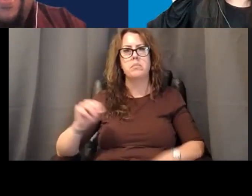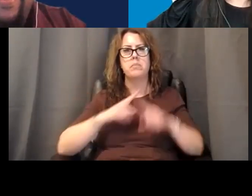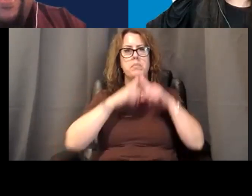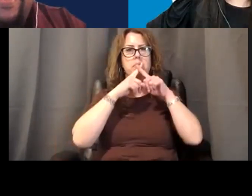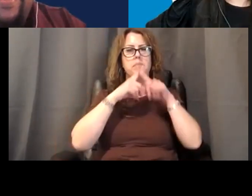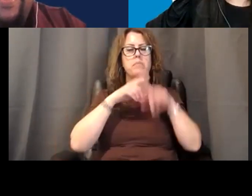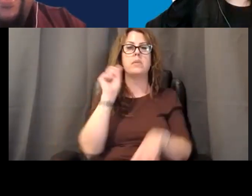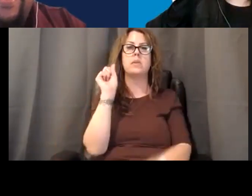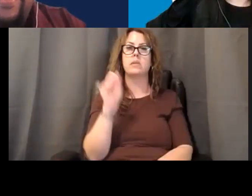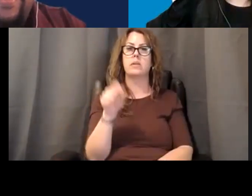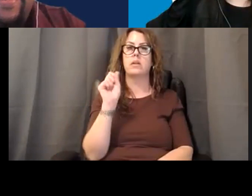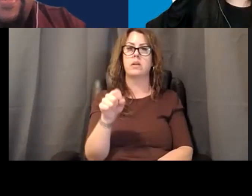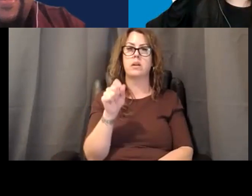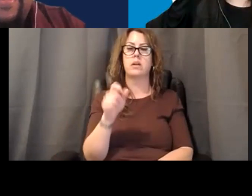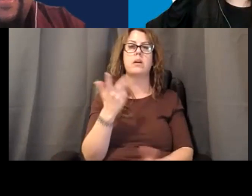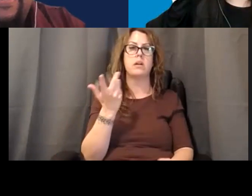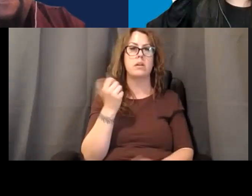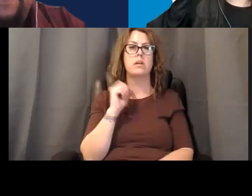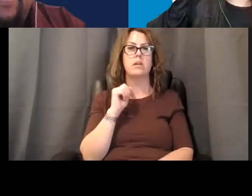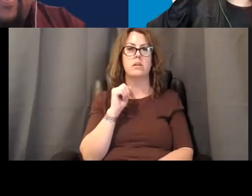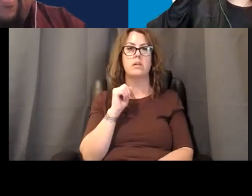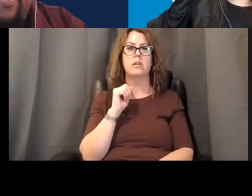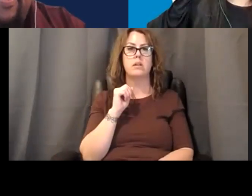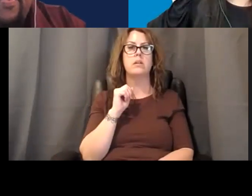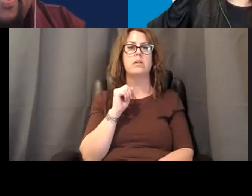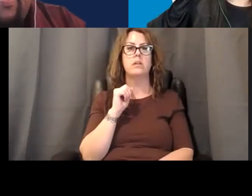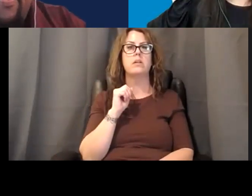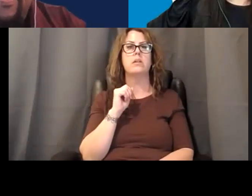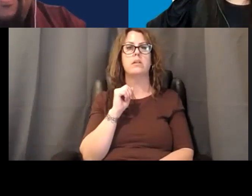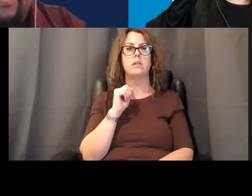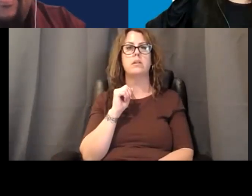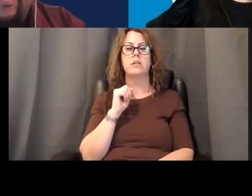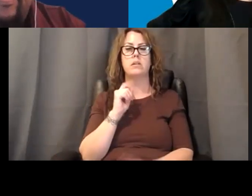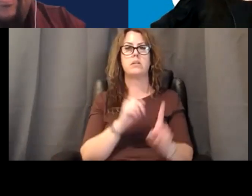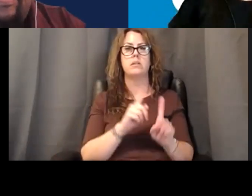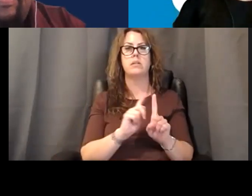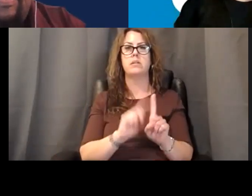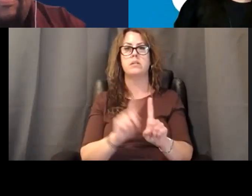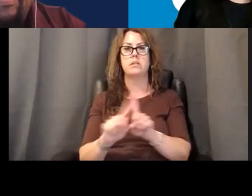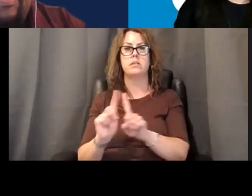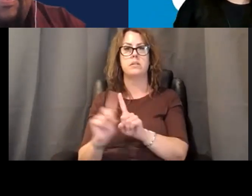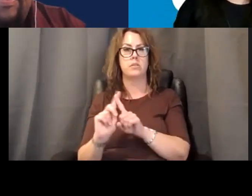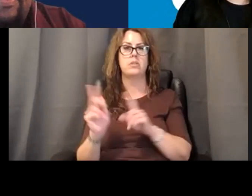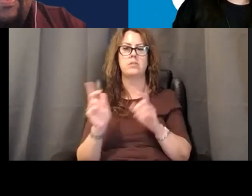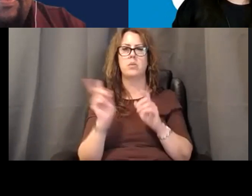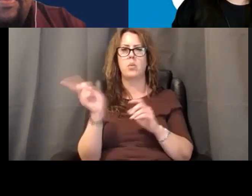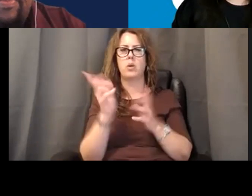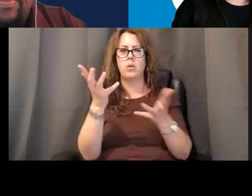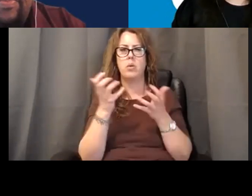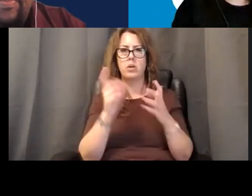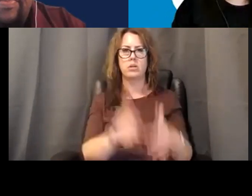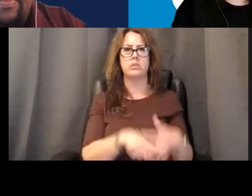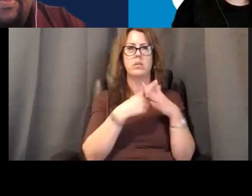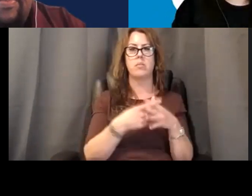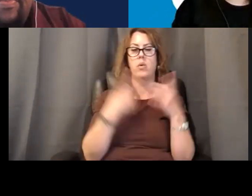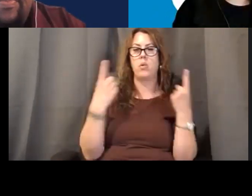Sorry. Yeah, I think there are a lot of starting points for folks. And when we think about